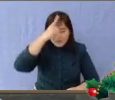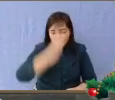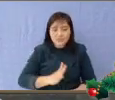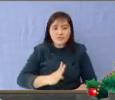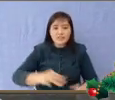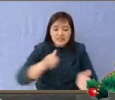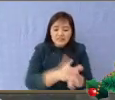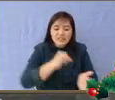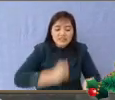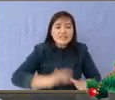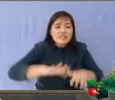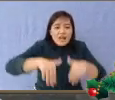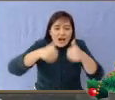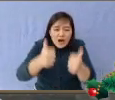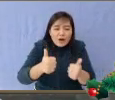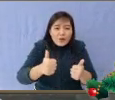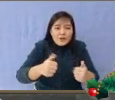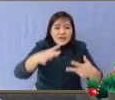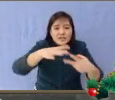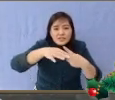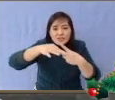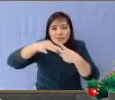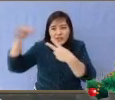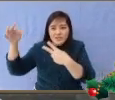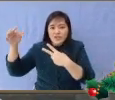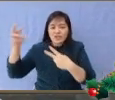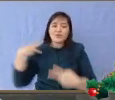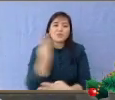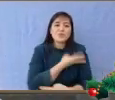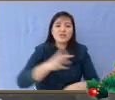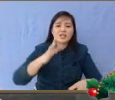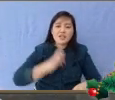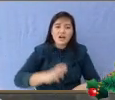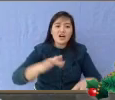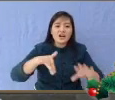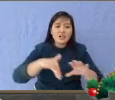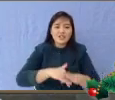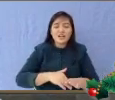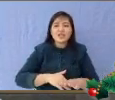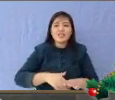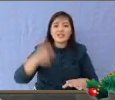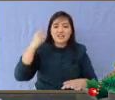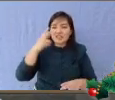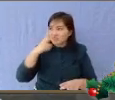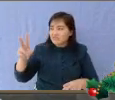you and me in the sight of God. Hindi po ginawa yan sa virus.